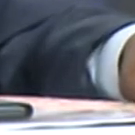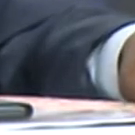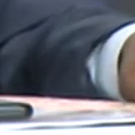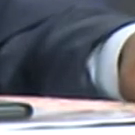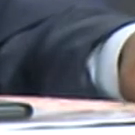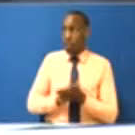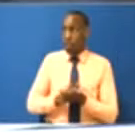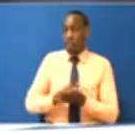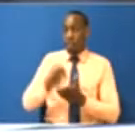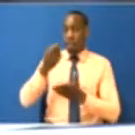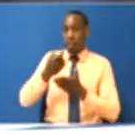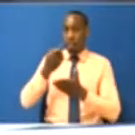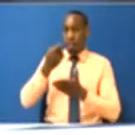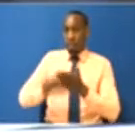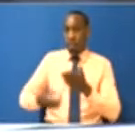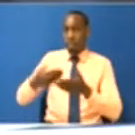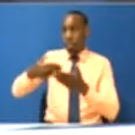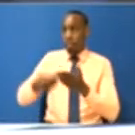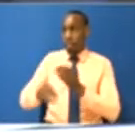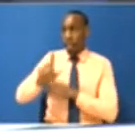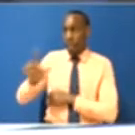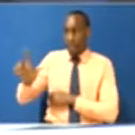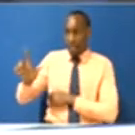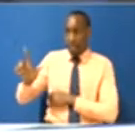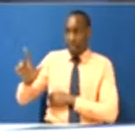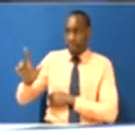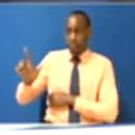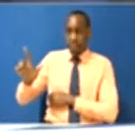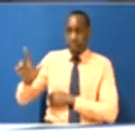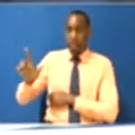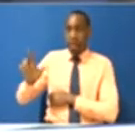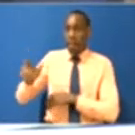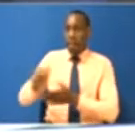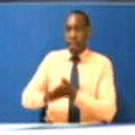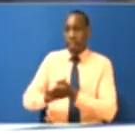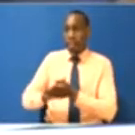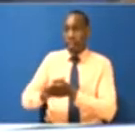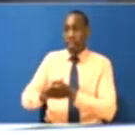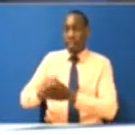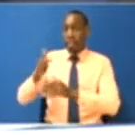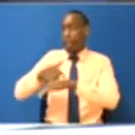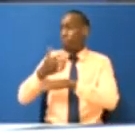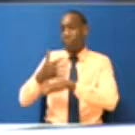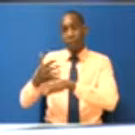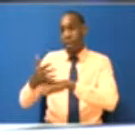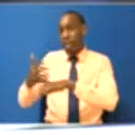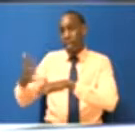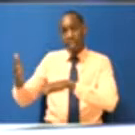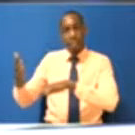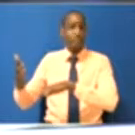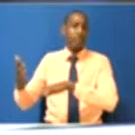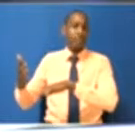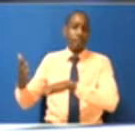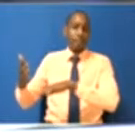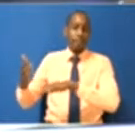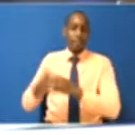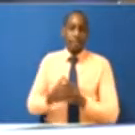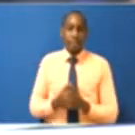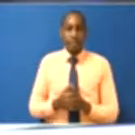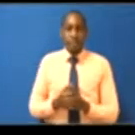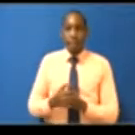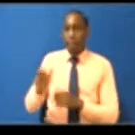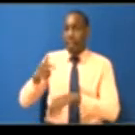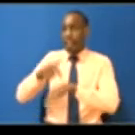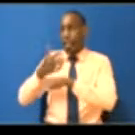bill they should receive an invoice for consuming prime time and here you are